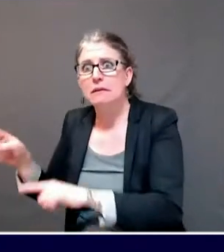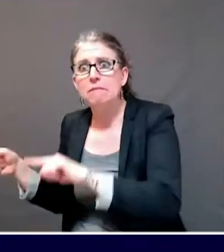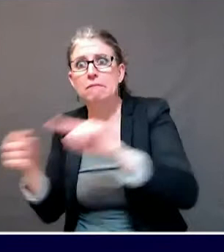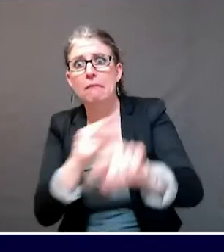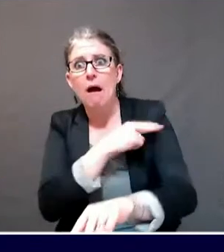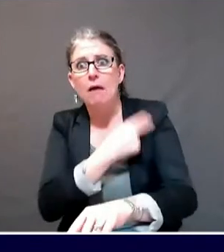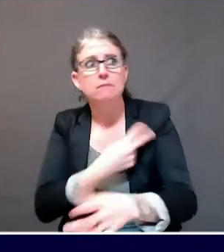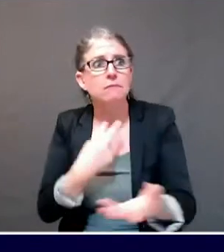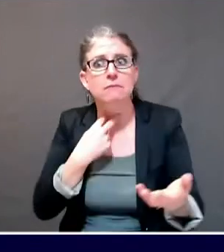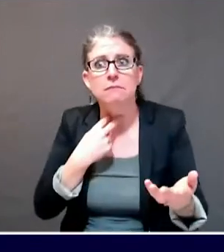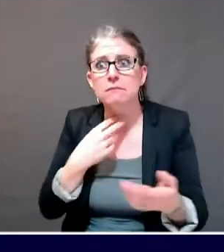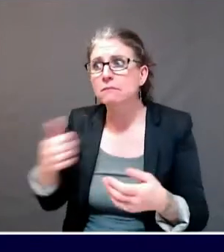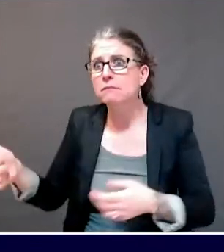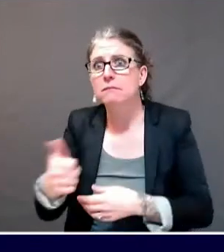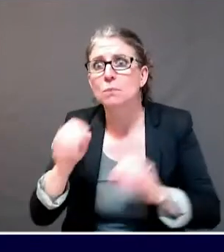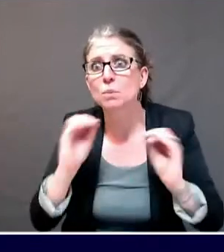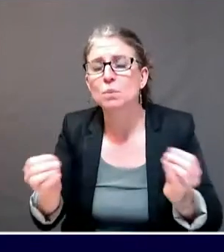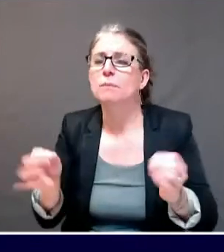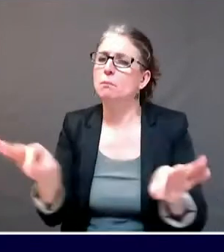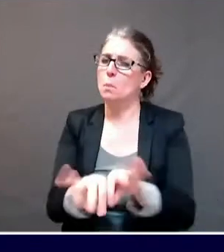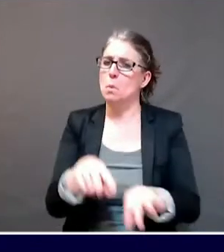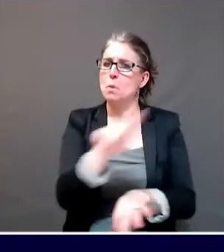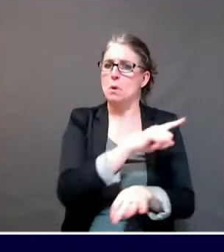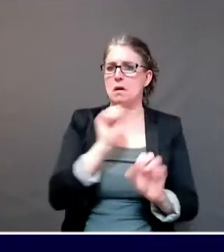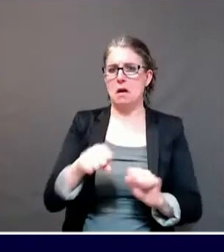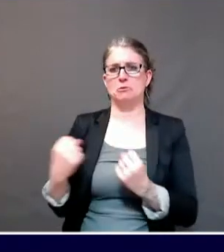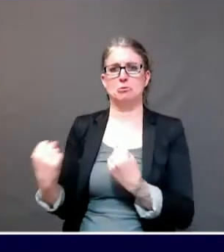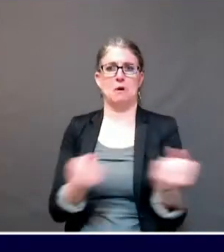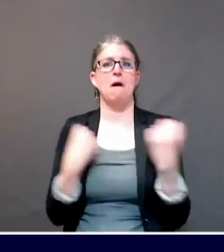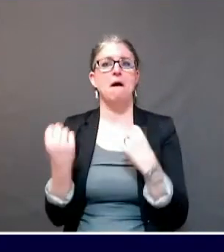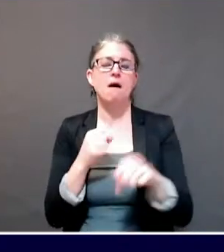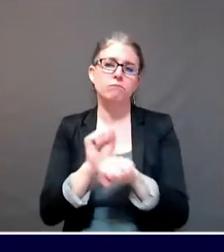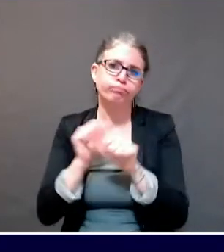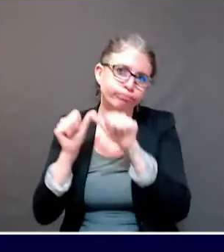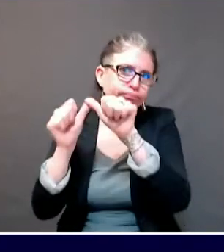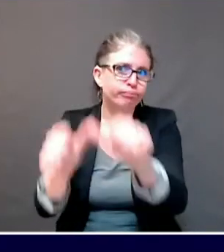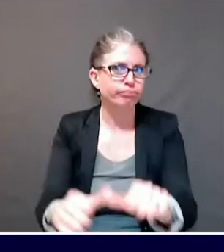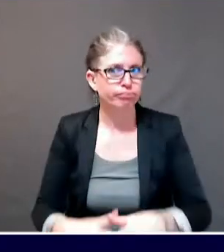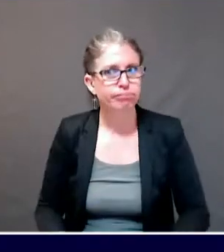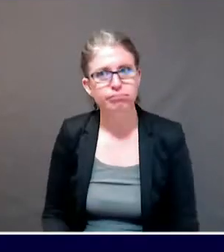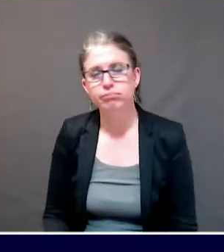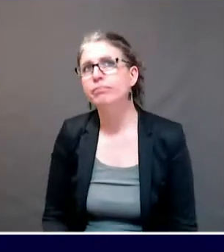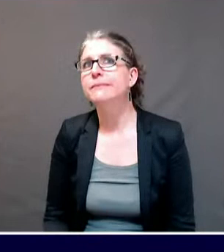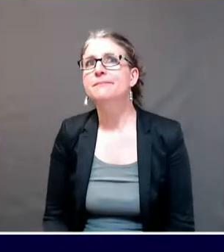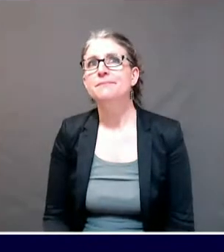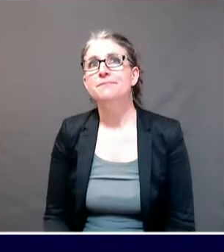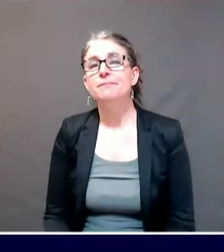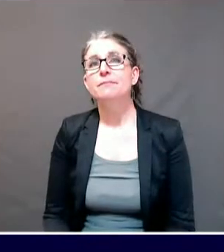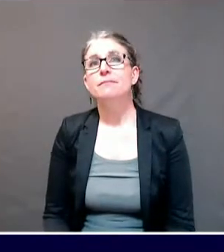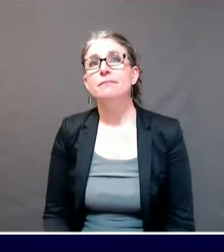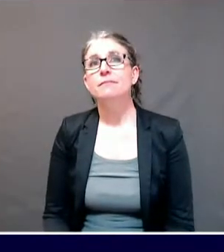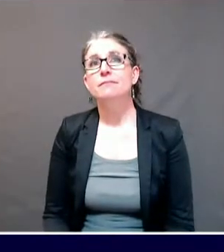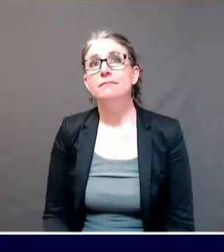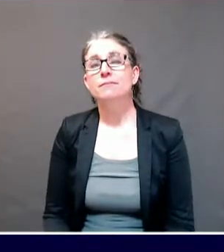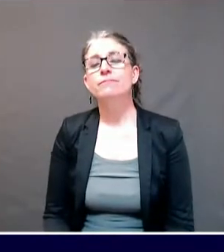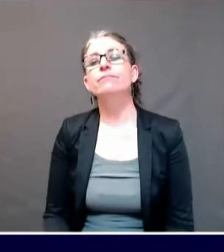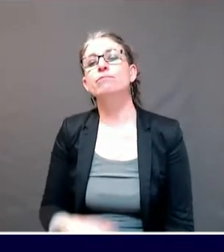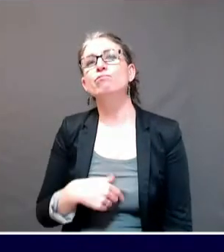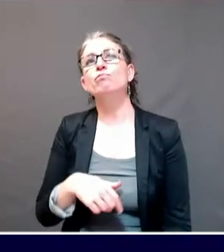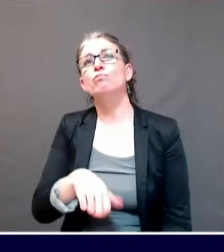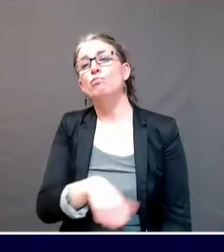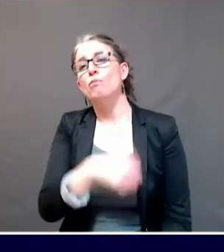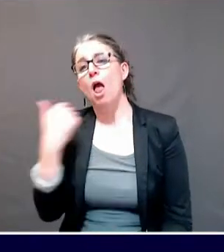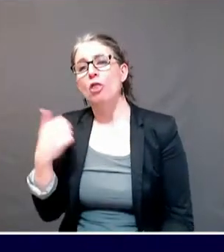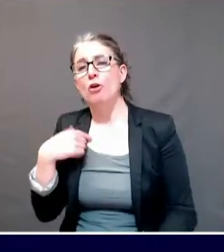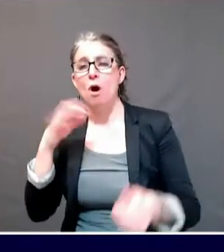And finally, before I turn things over to our colleagues in the media, I'd like to just touch on a few things. The first